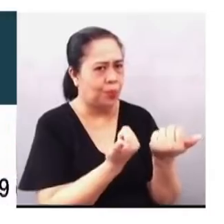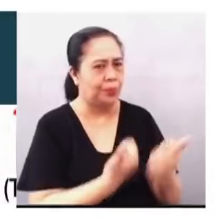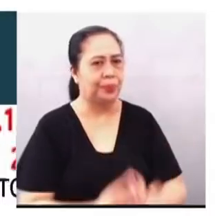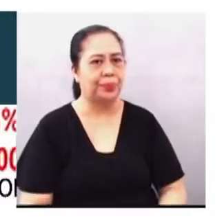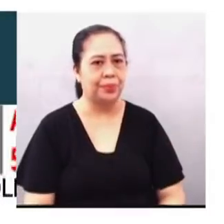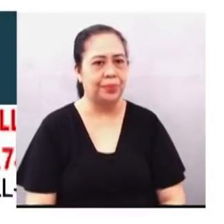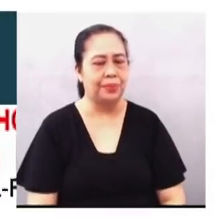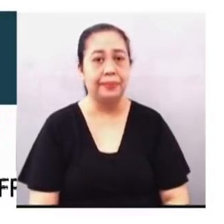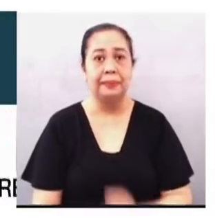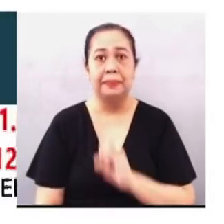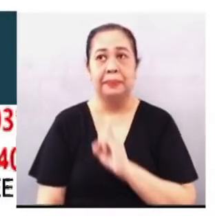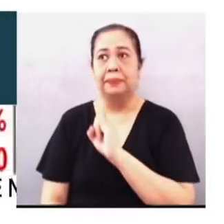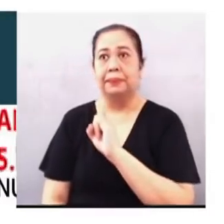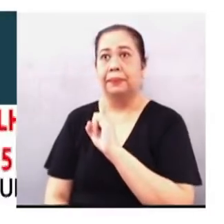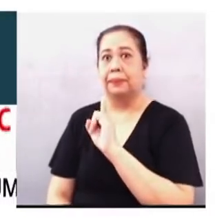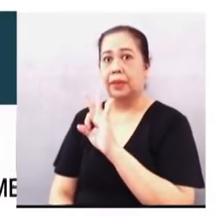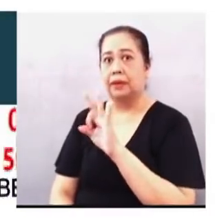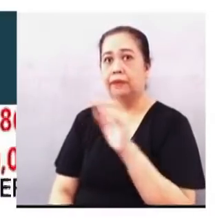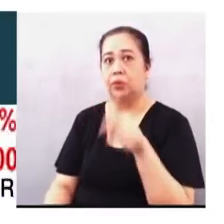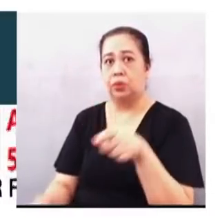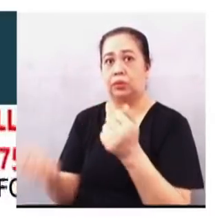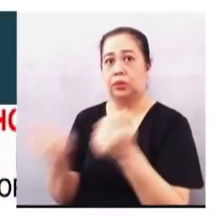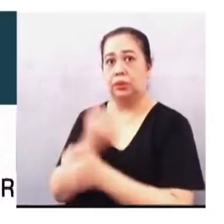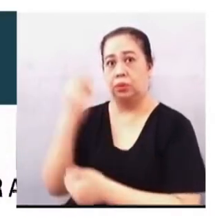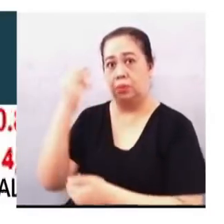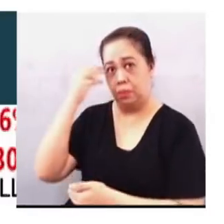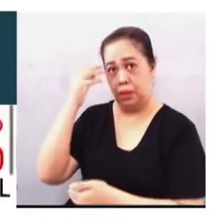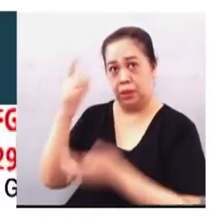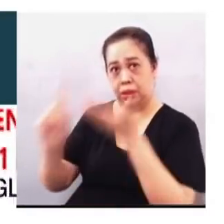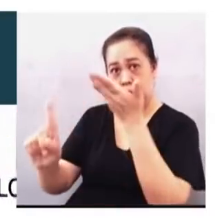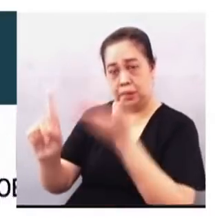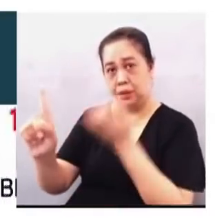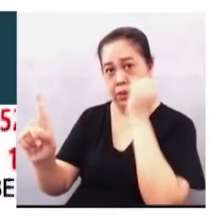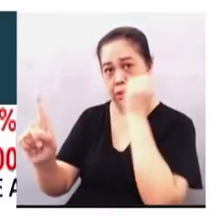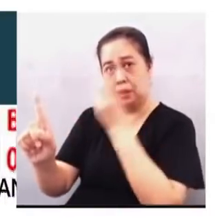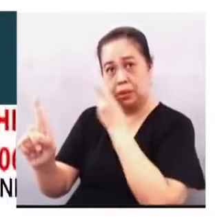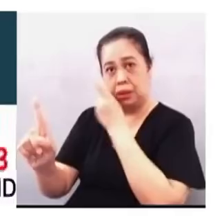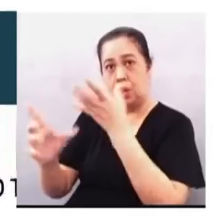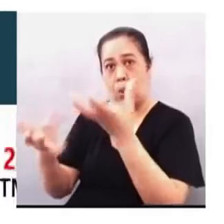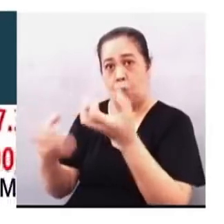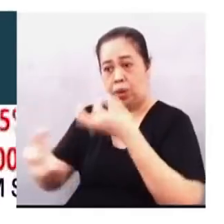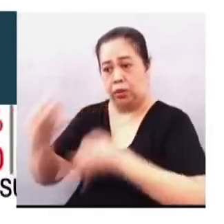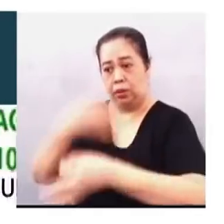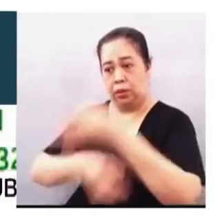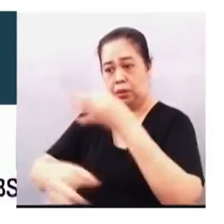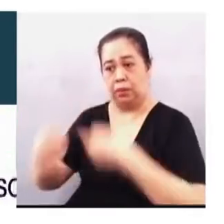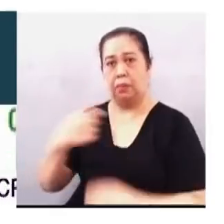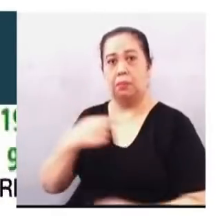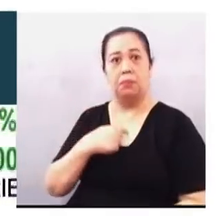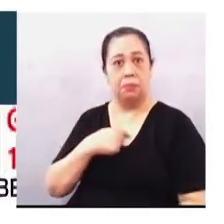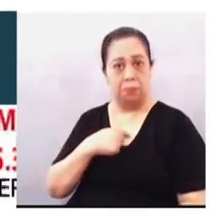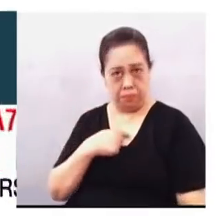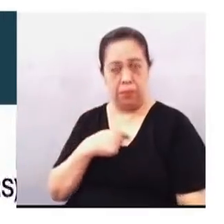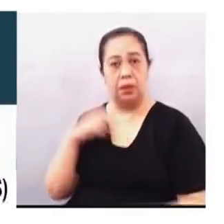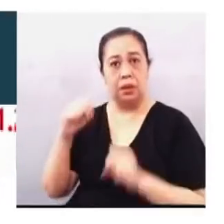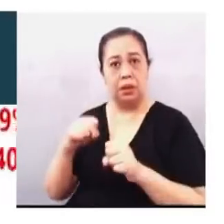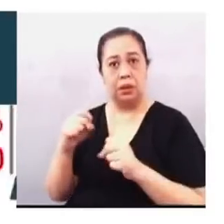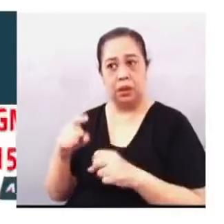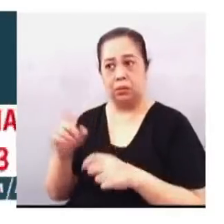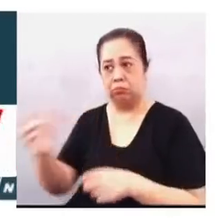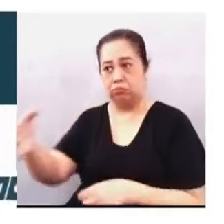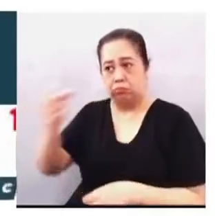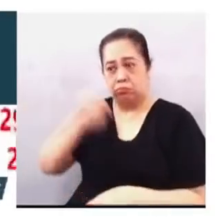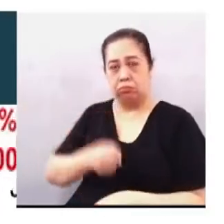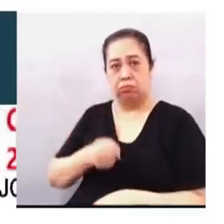If magbago yung isip niya at gusto niyang pumalit sa akin, she can be inducted into